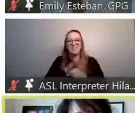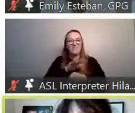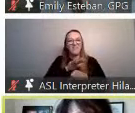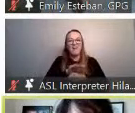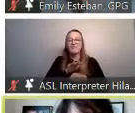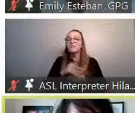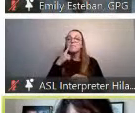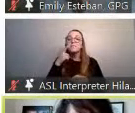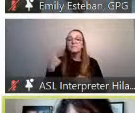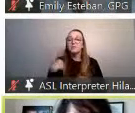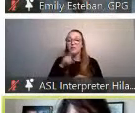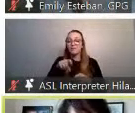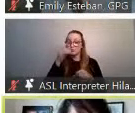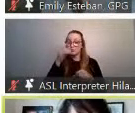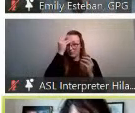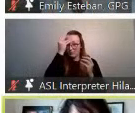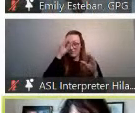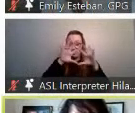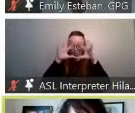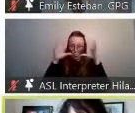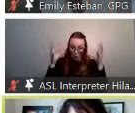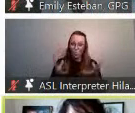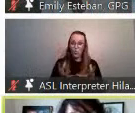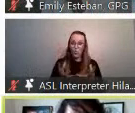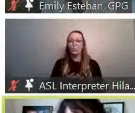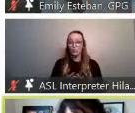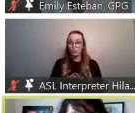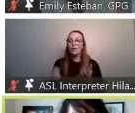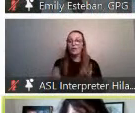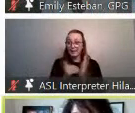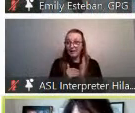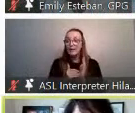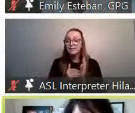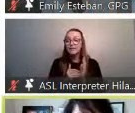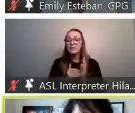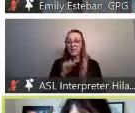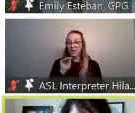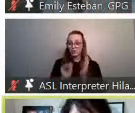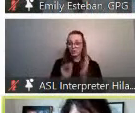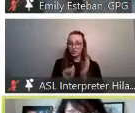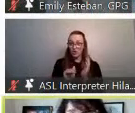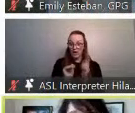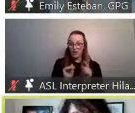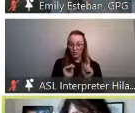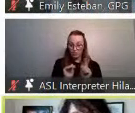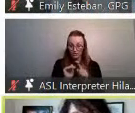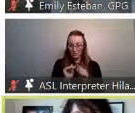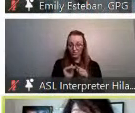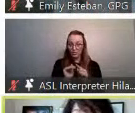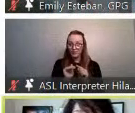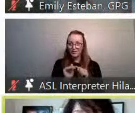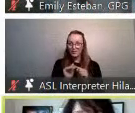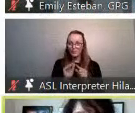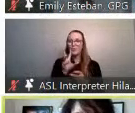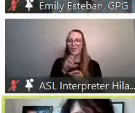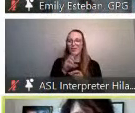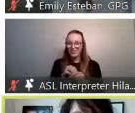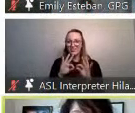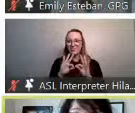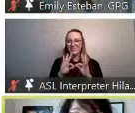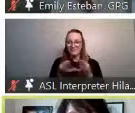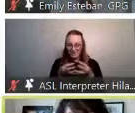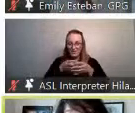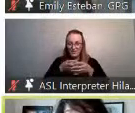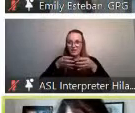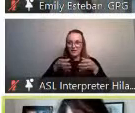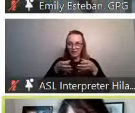to think holistically about, as we started off this conversation, the child within the context of a family, which is in the context of